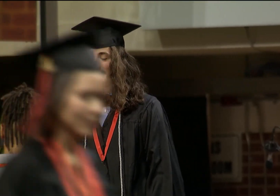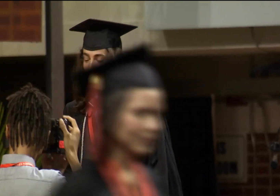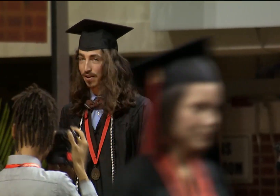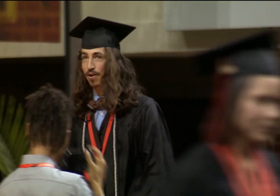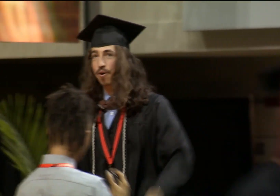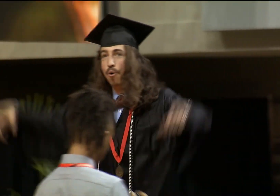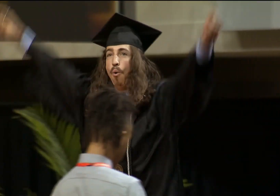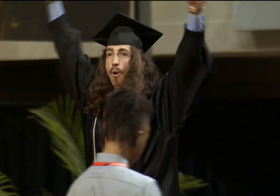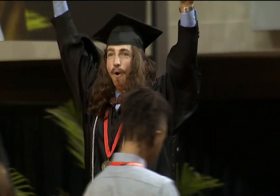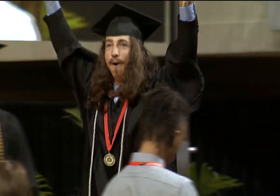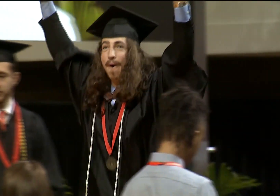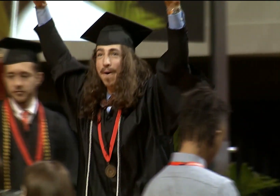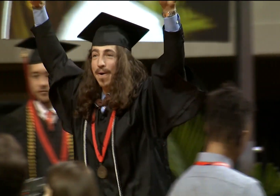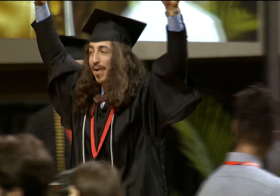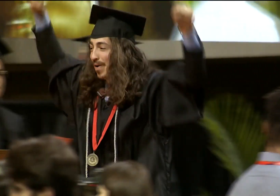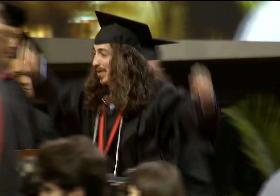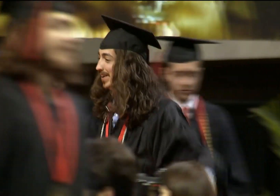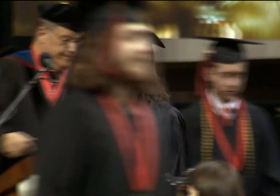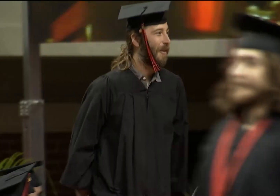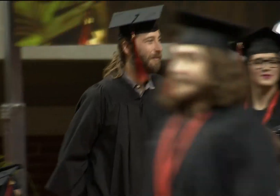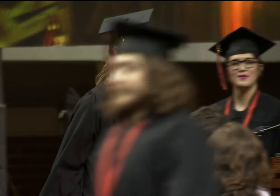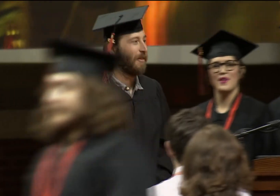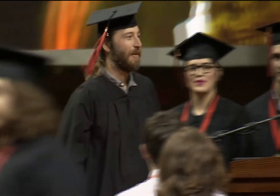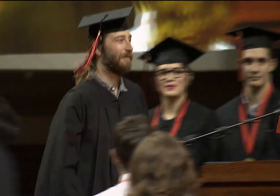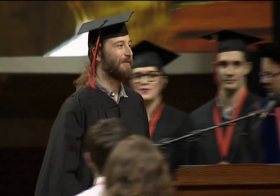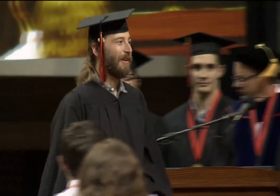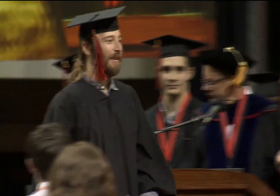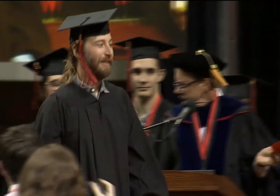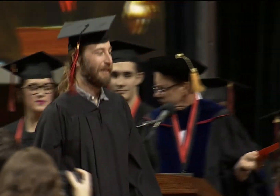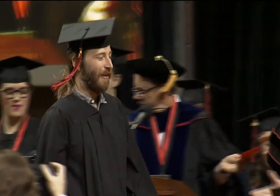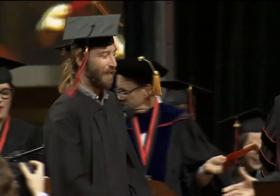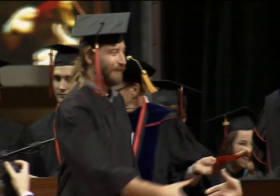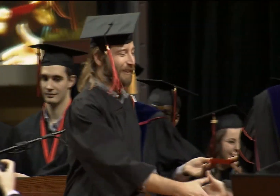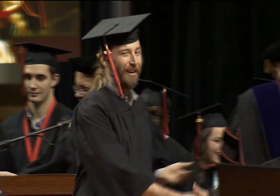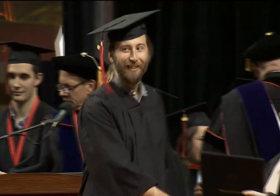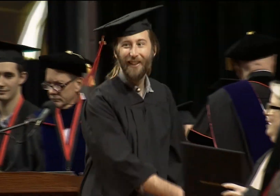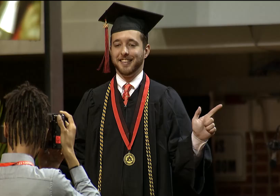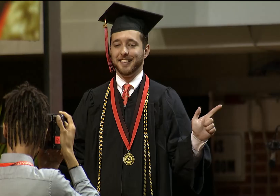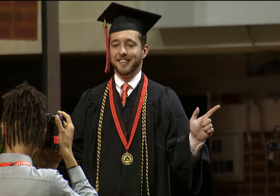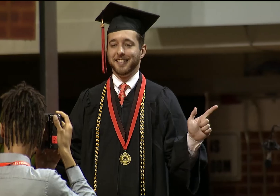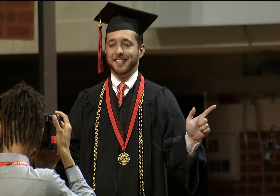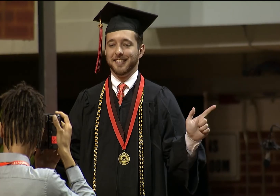Nathan Harlan. Kyle Kruger.